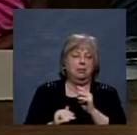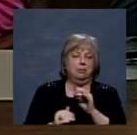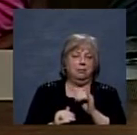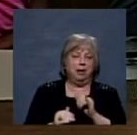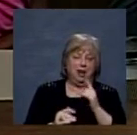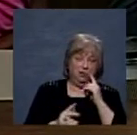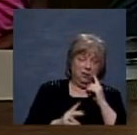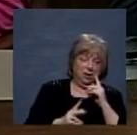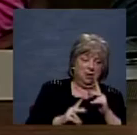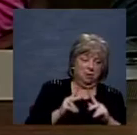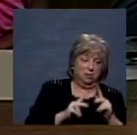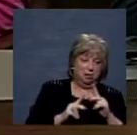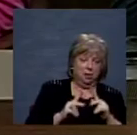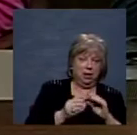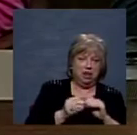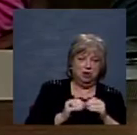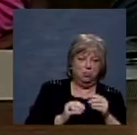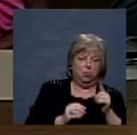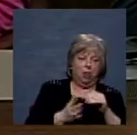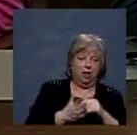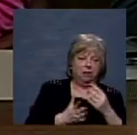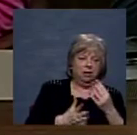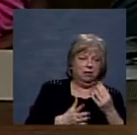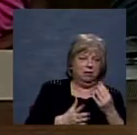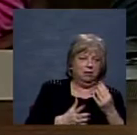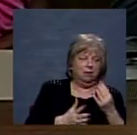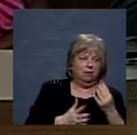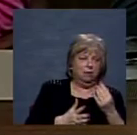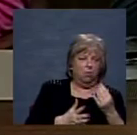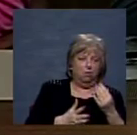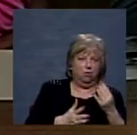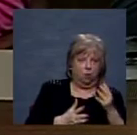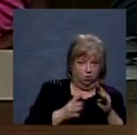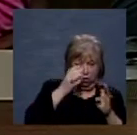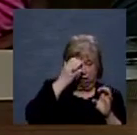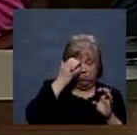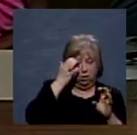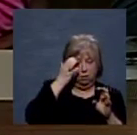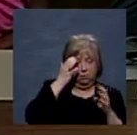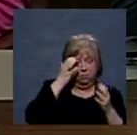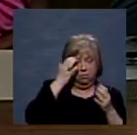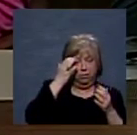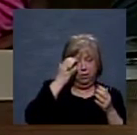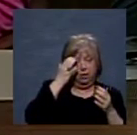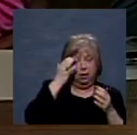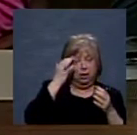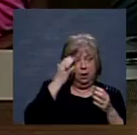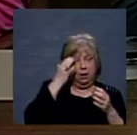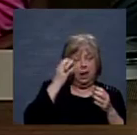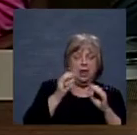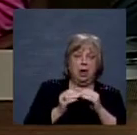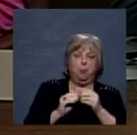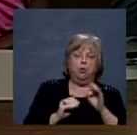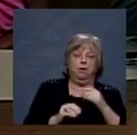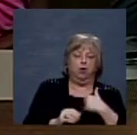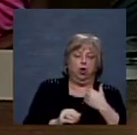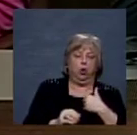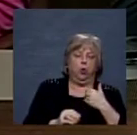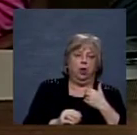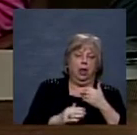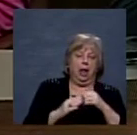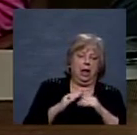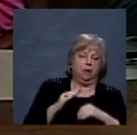of 1,400 youth under the age of 17, based on the 2010 census. So, yeah,